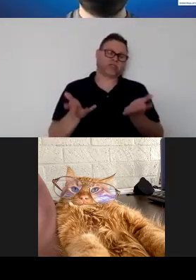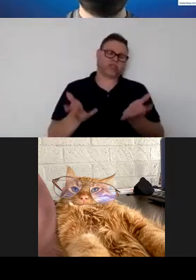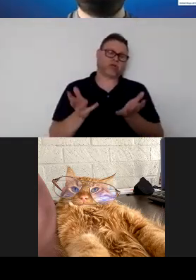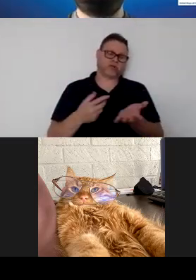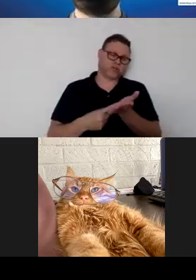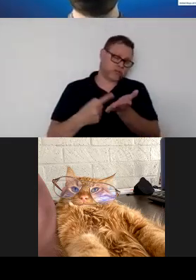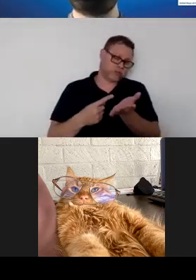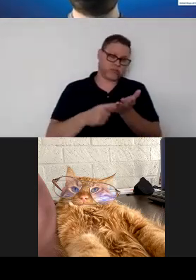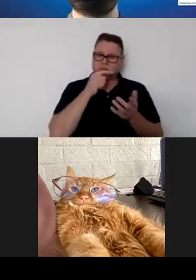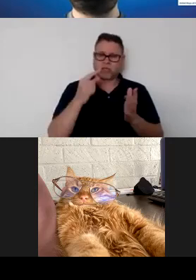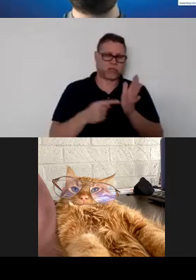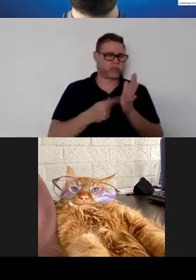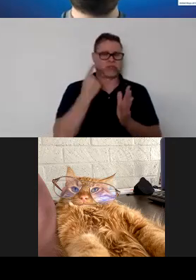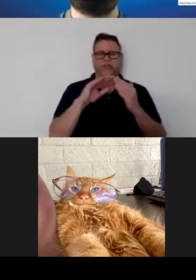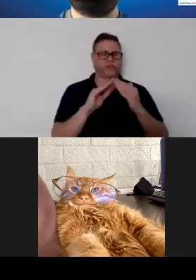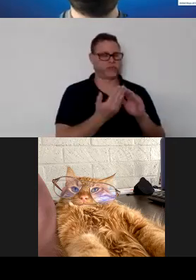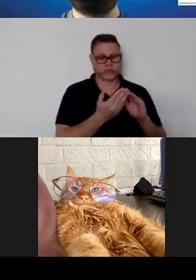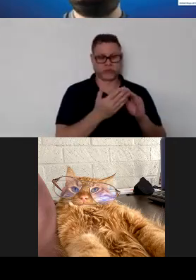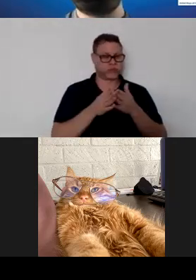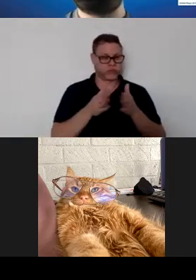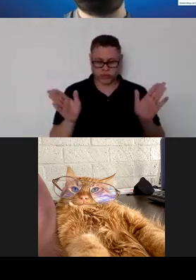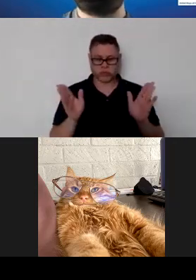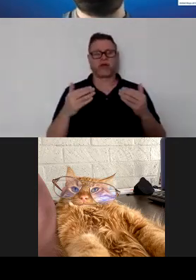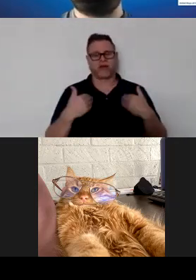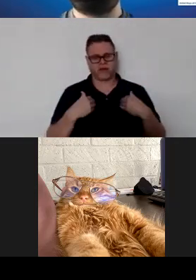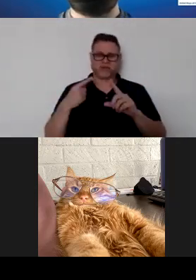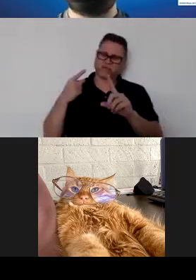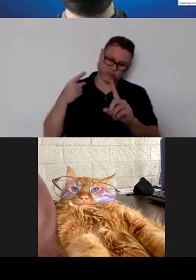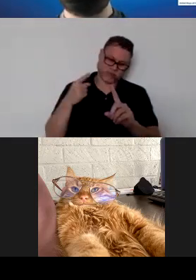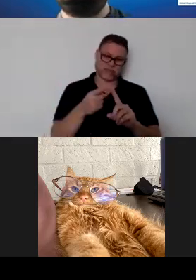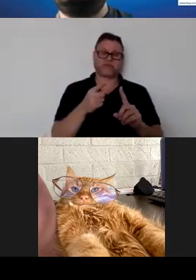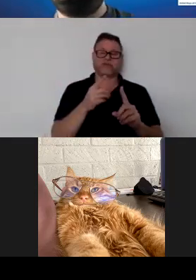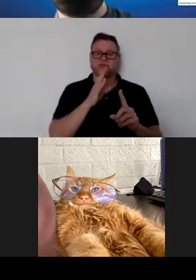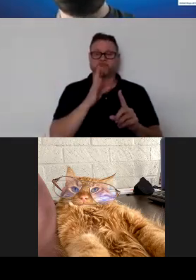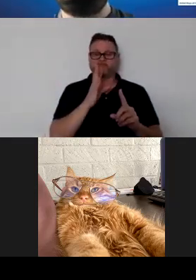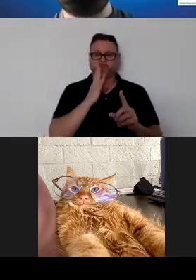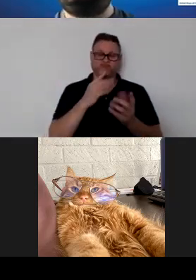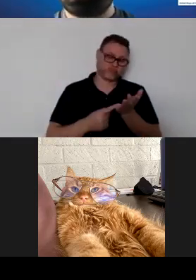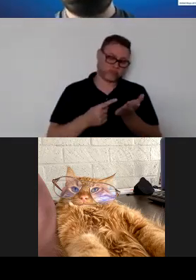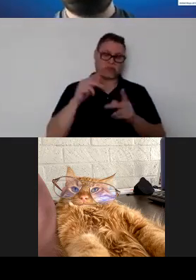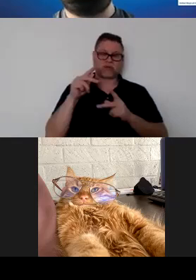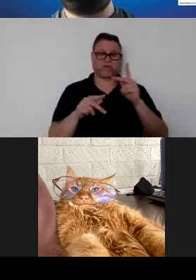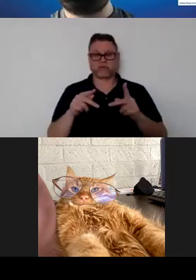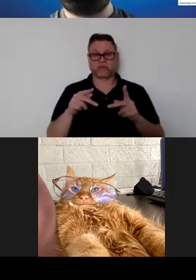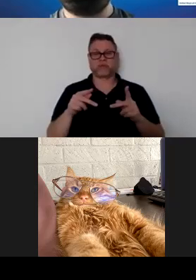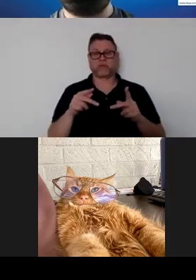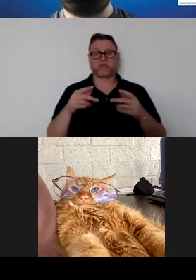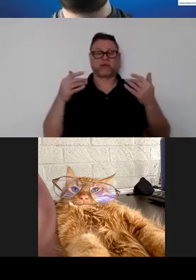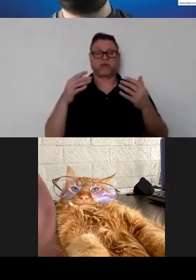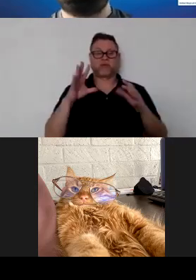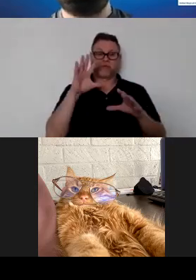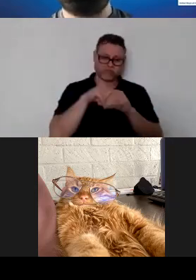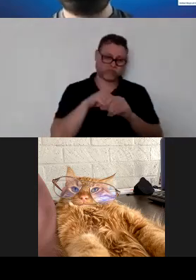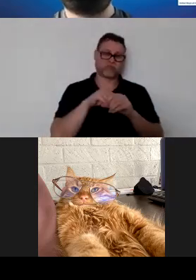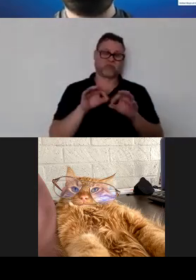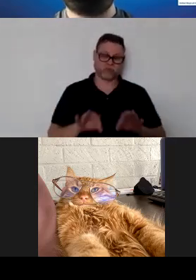just in communities in general, but also having specific conversations with folks who are going to pay or play a